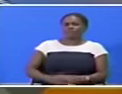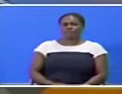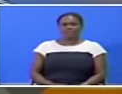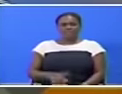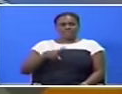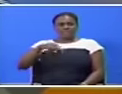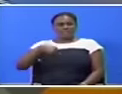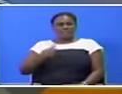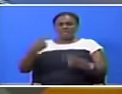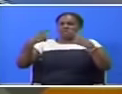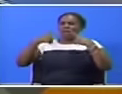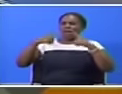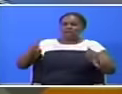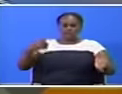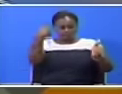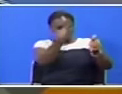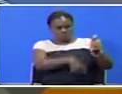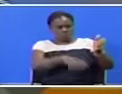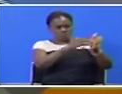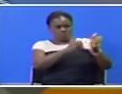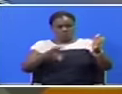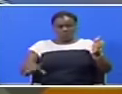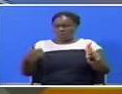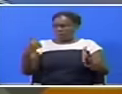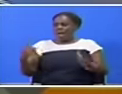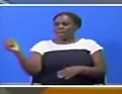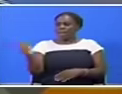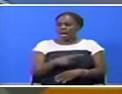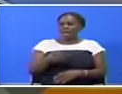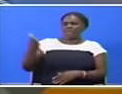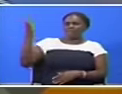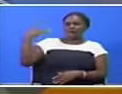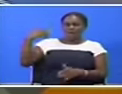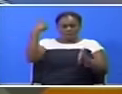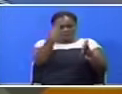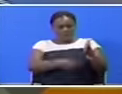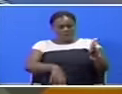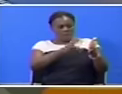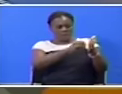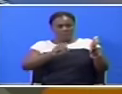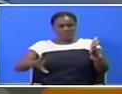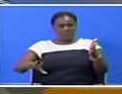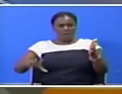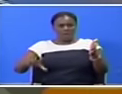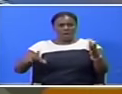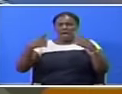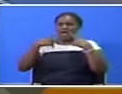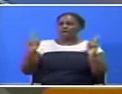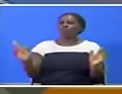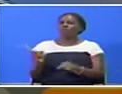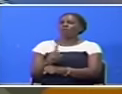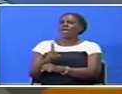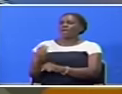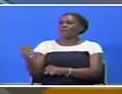We announced duty waiver 1 month ago. The duty waiver was made in